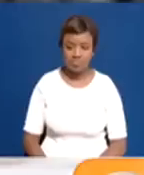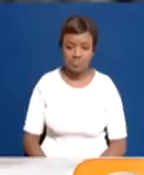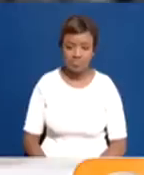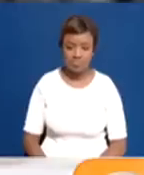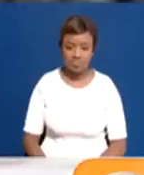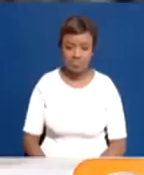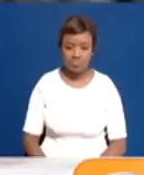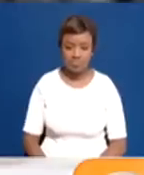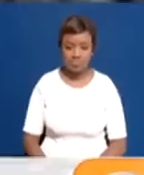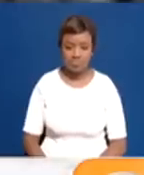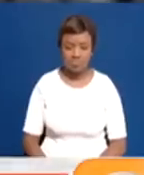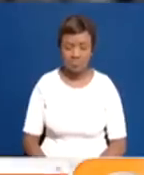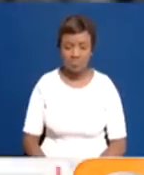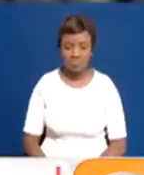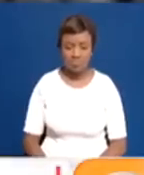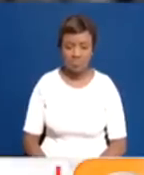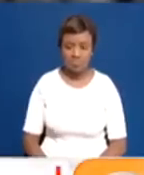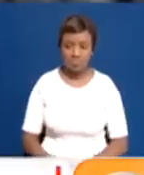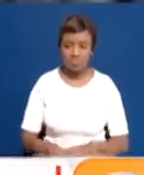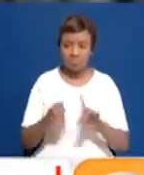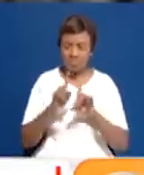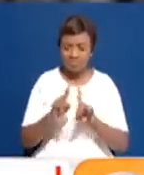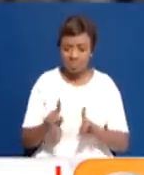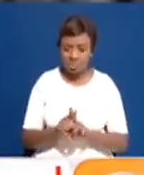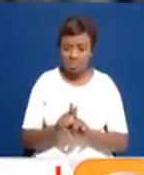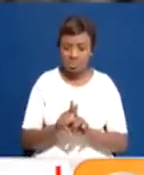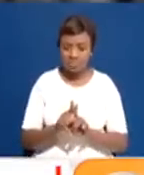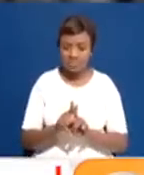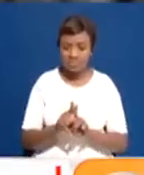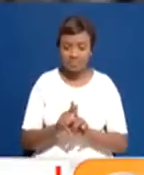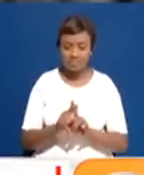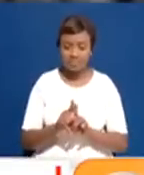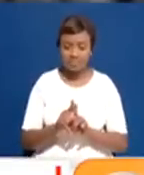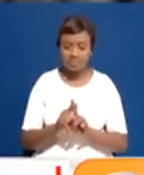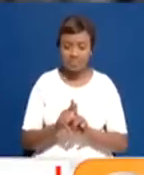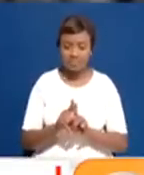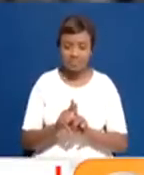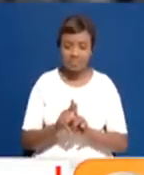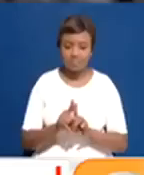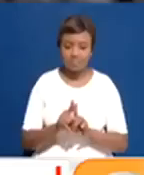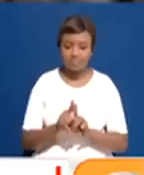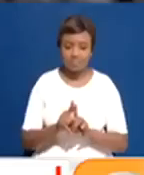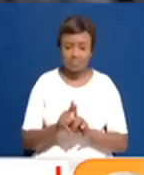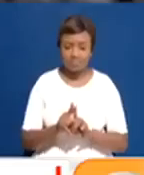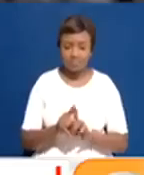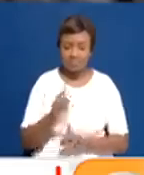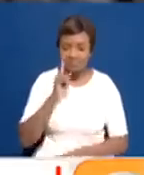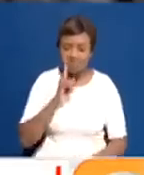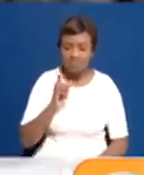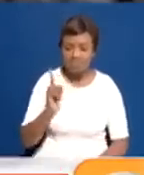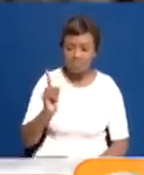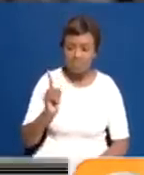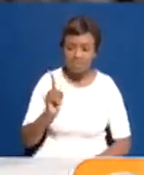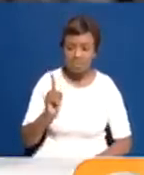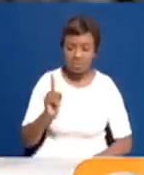has already activated some component of intermodal transportation. If you look behind, there's MV Uhuru